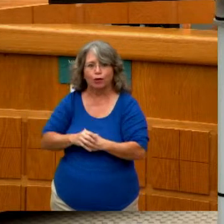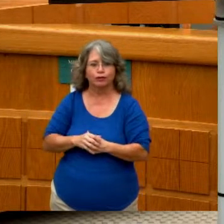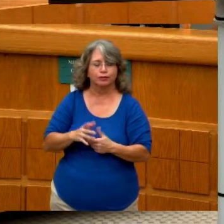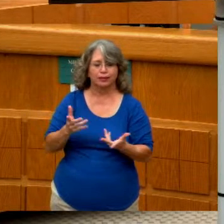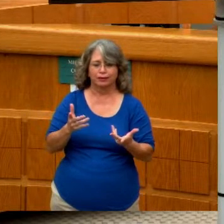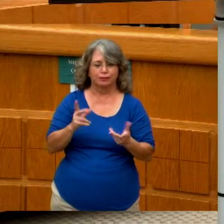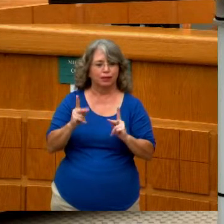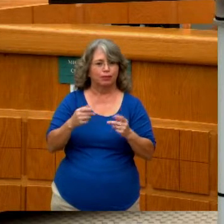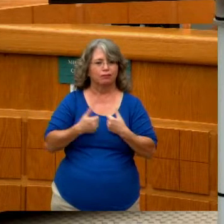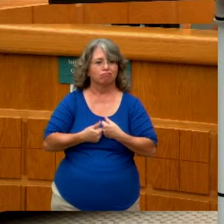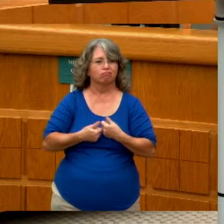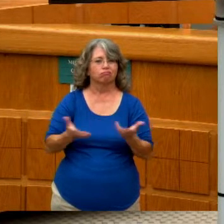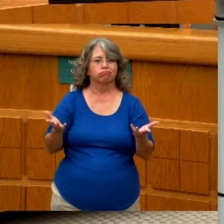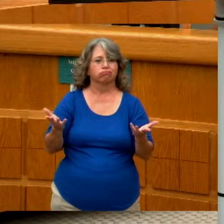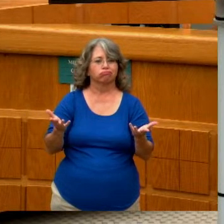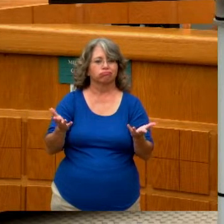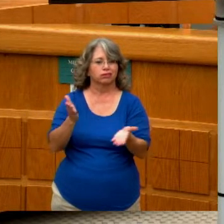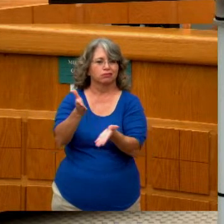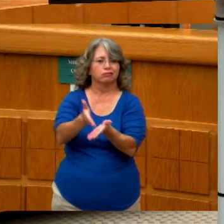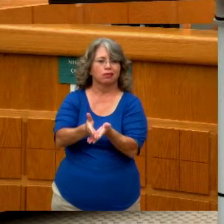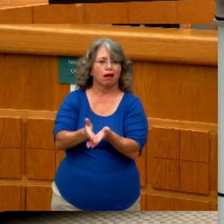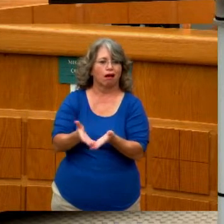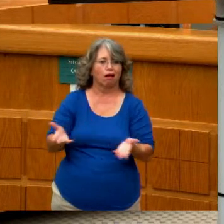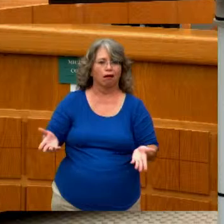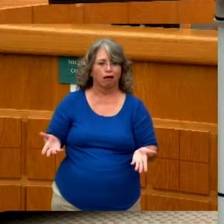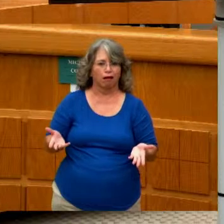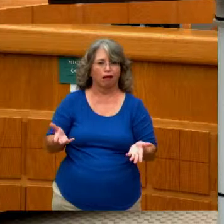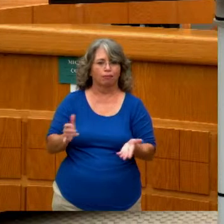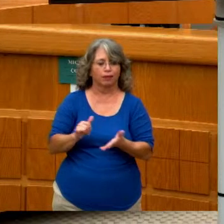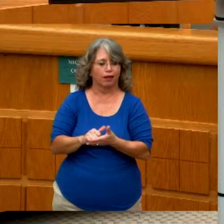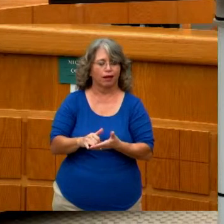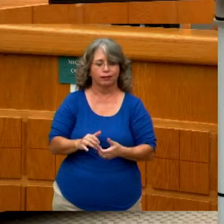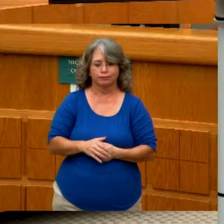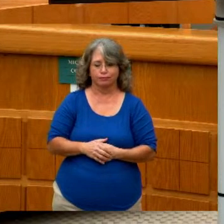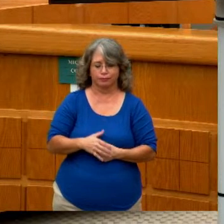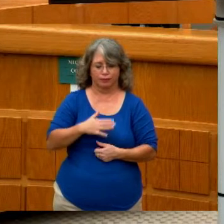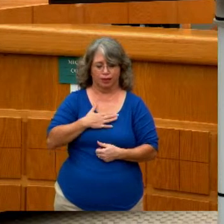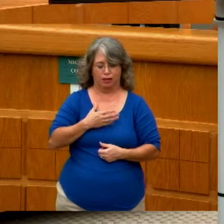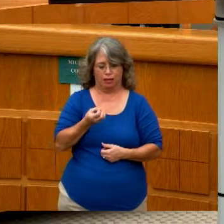bears in windows and things like that. They've taken them down.